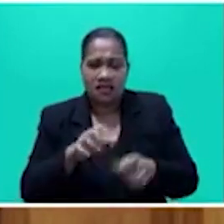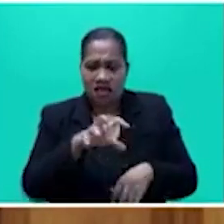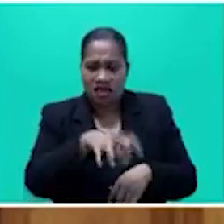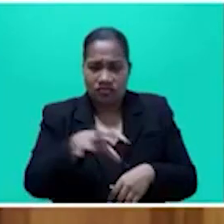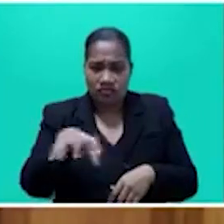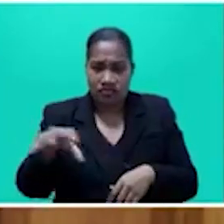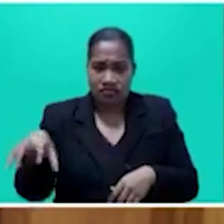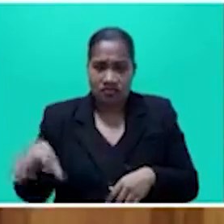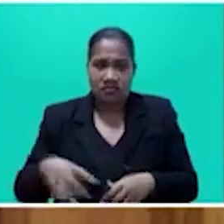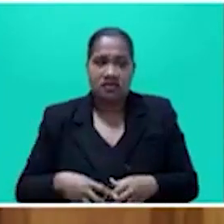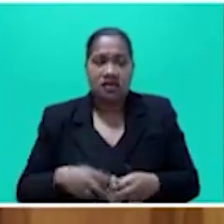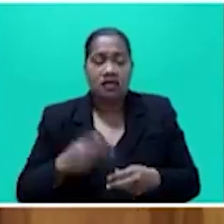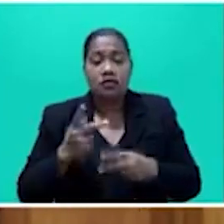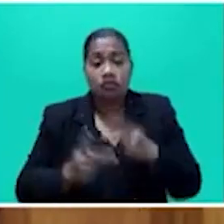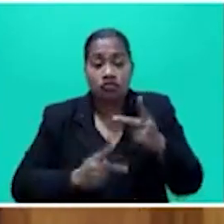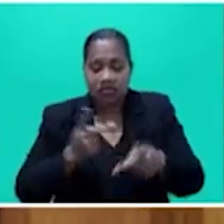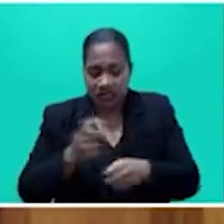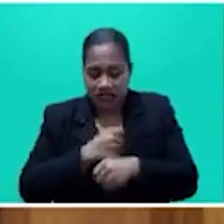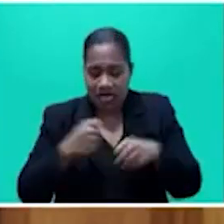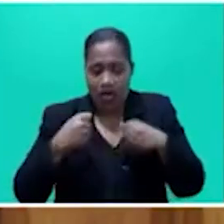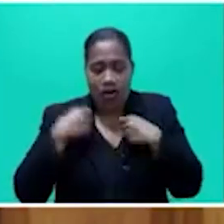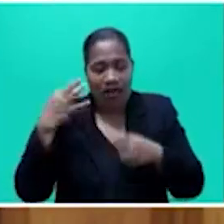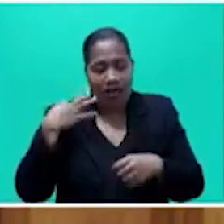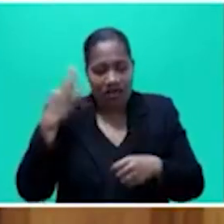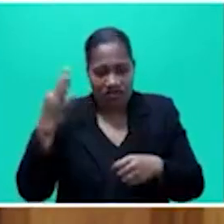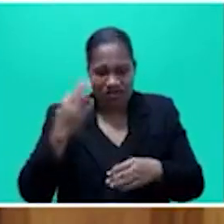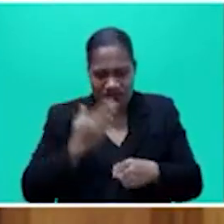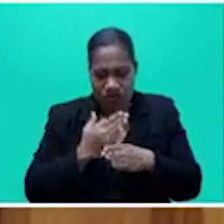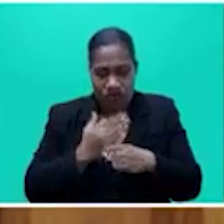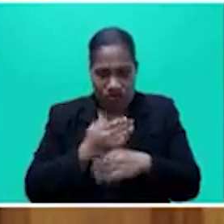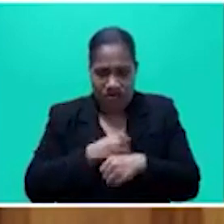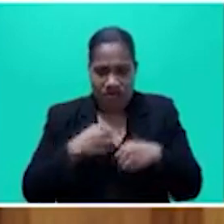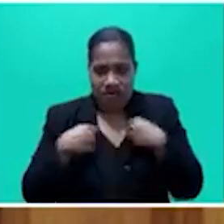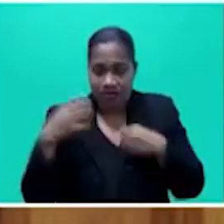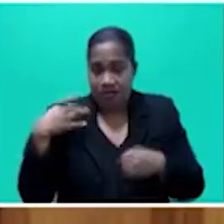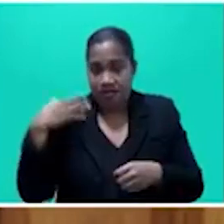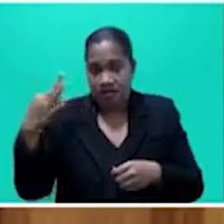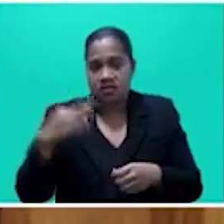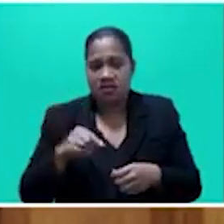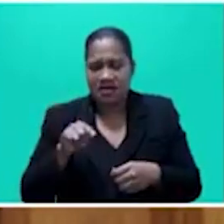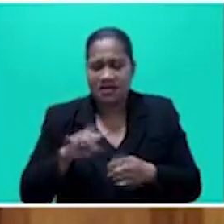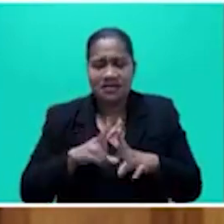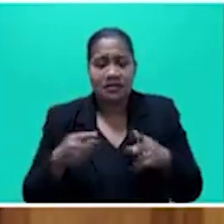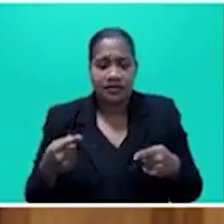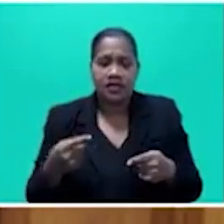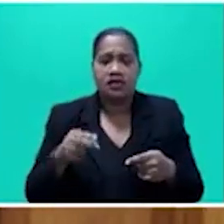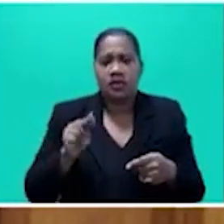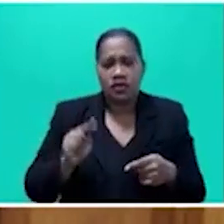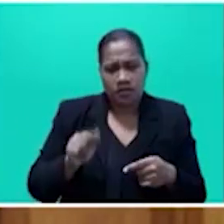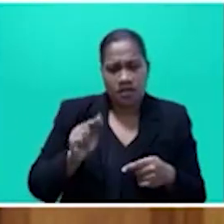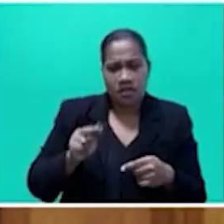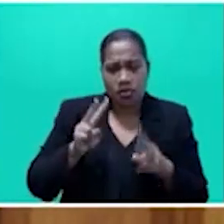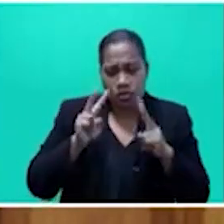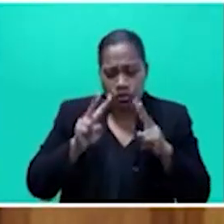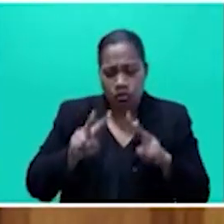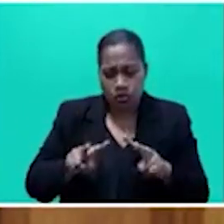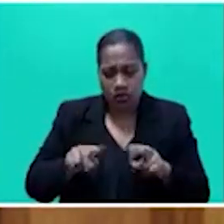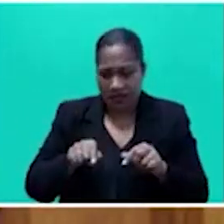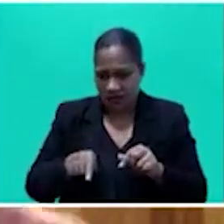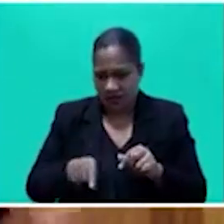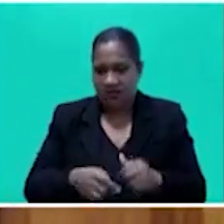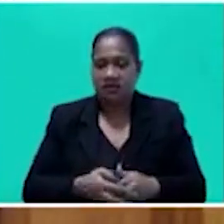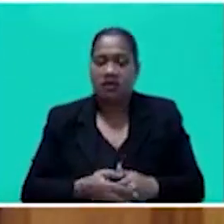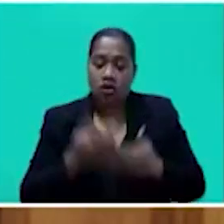had processed our application. And that is something that we really need to look into, Honorable Speaker.